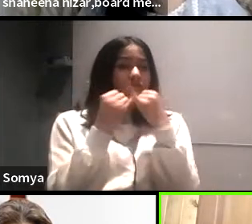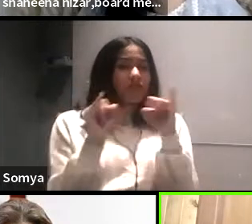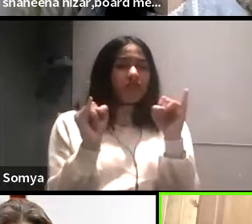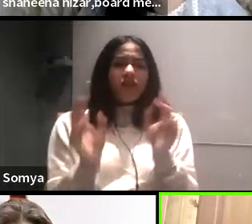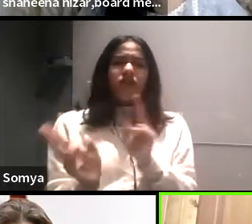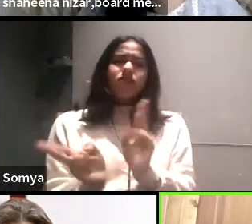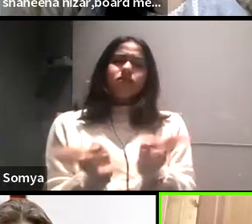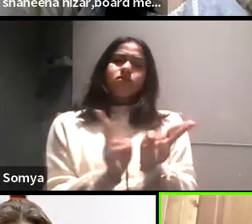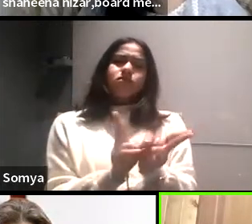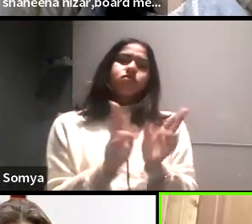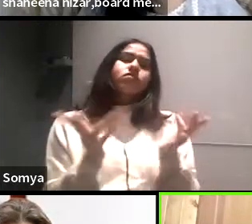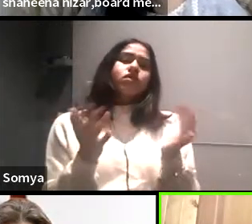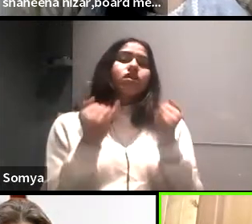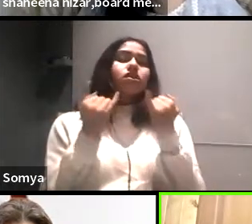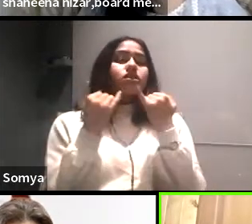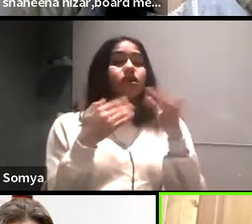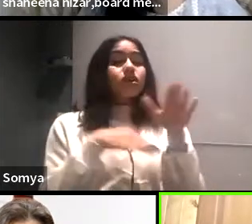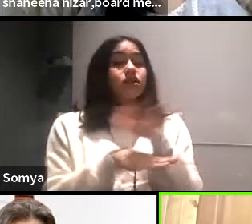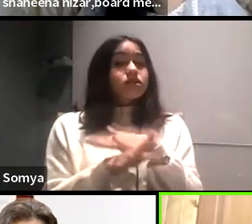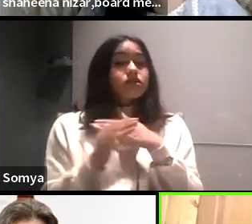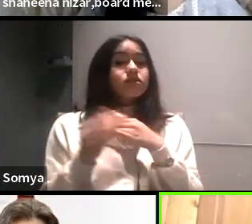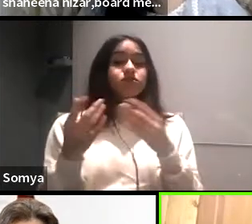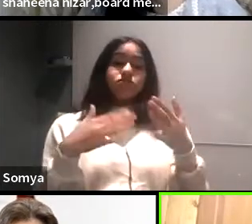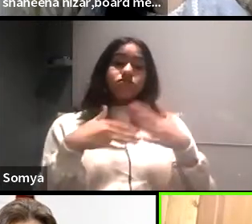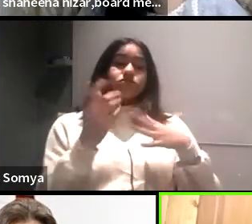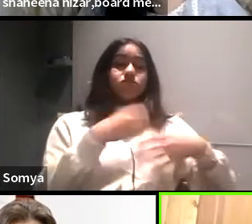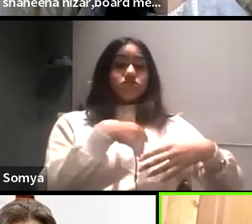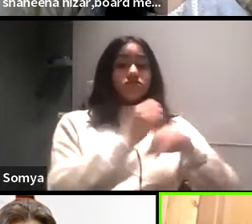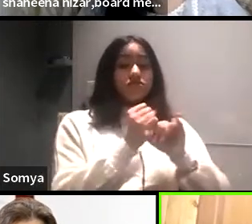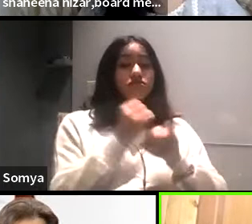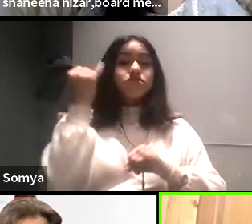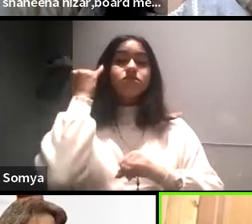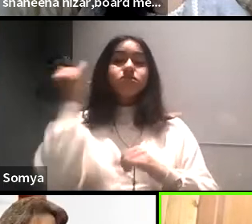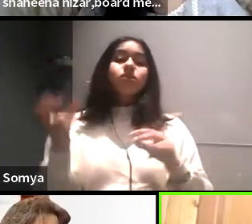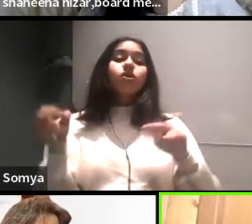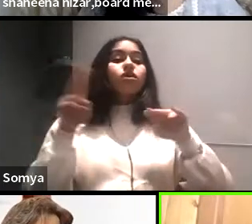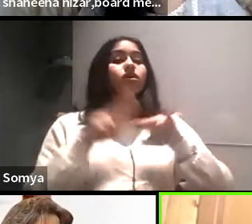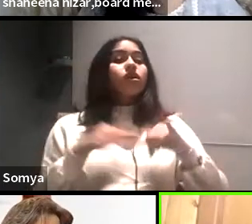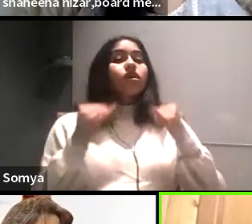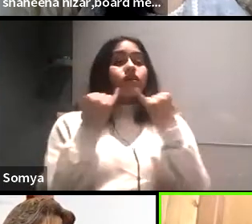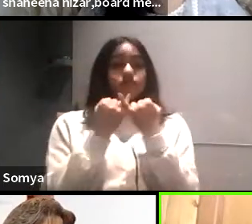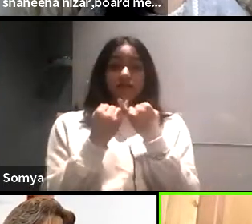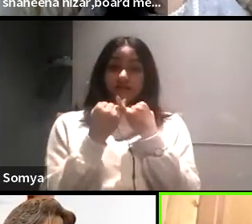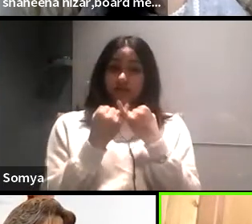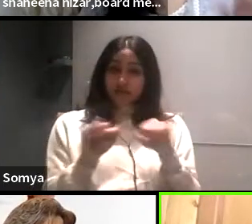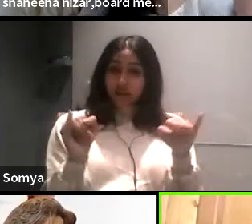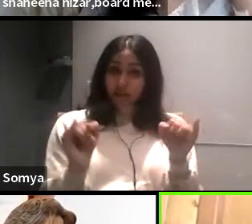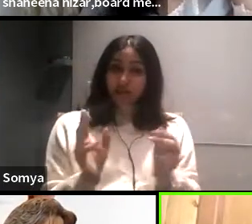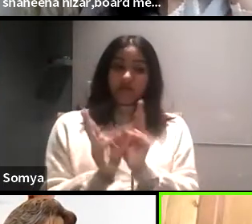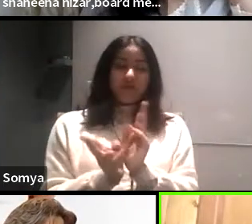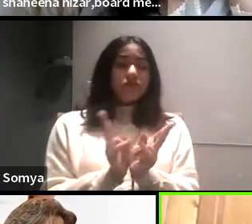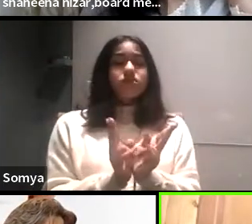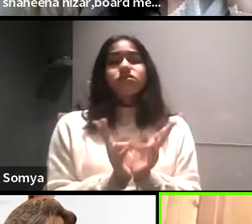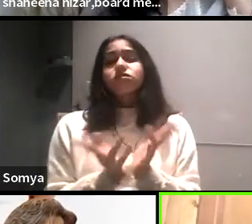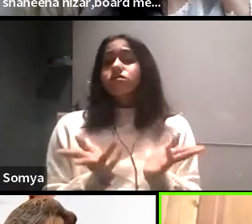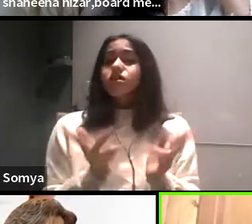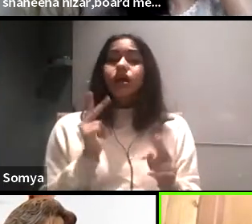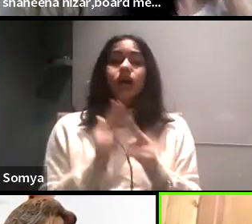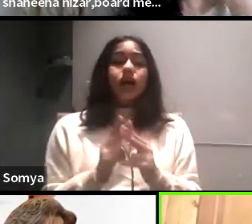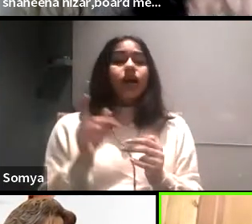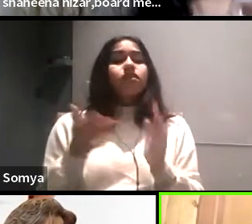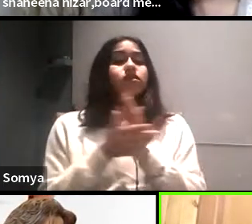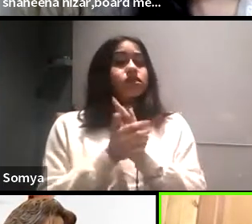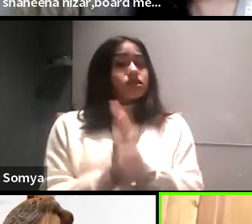normalcy. Modern civilization is built upon the idea of independence and normalcy. Still, people